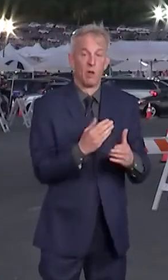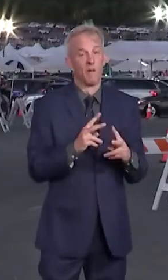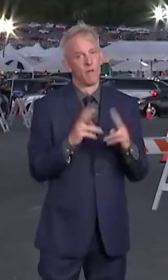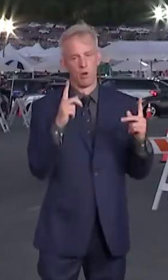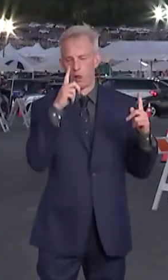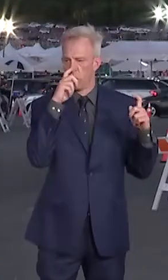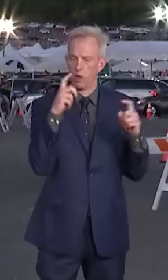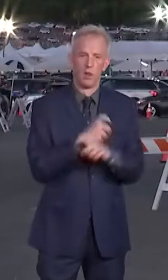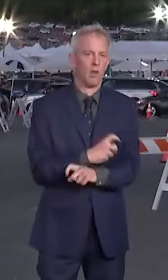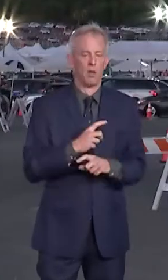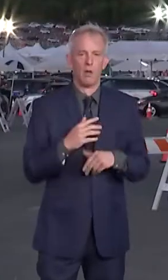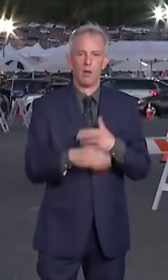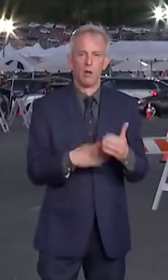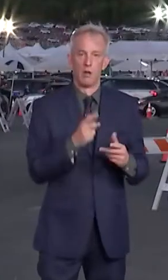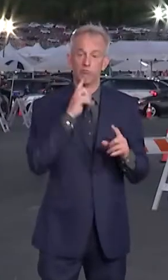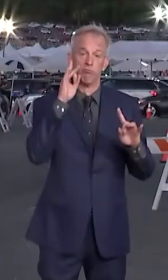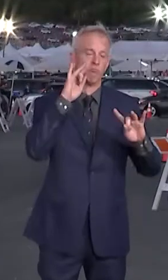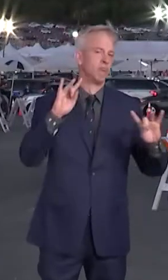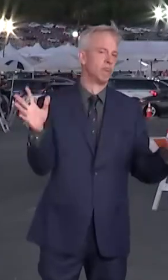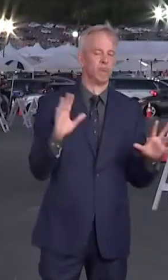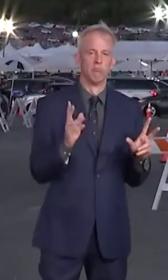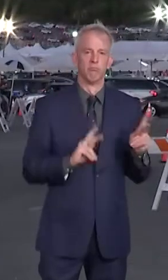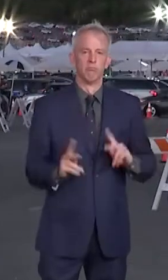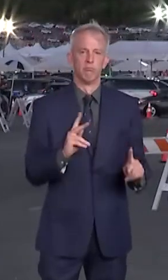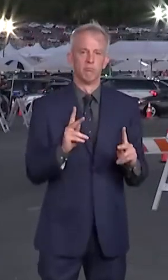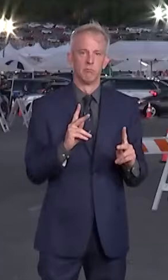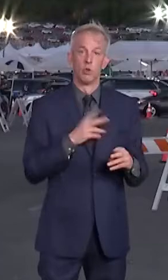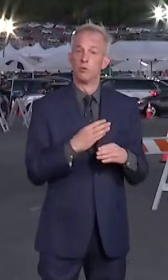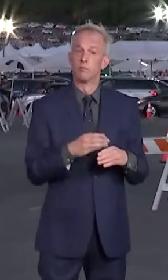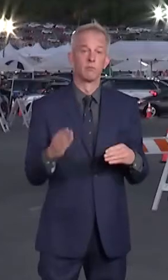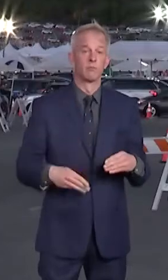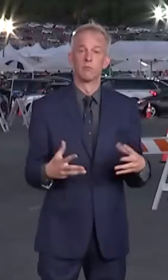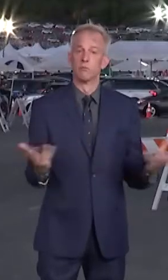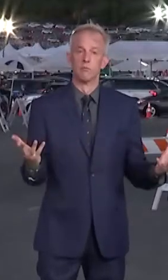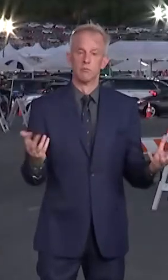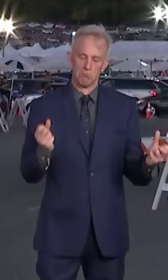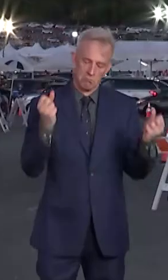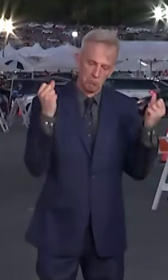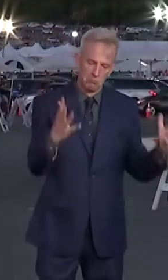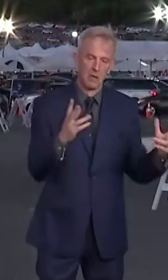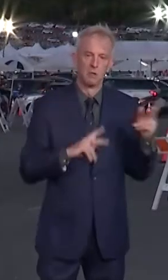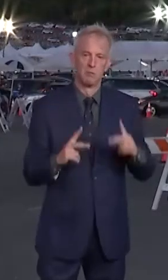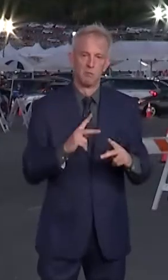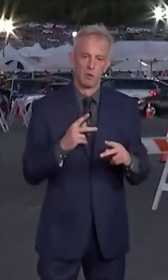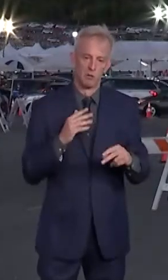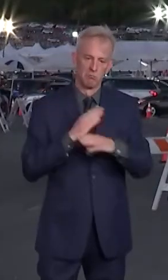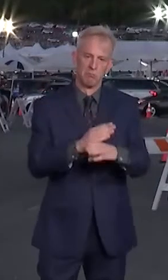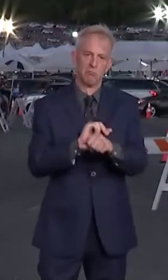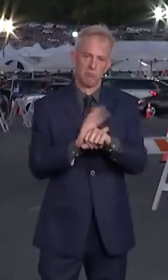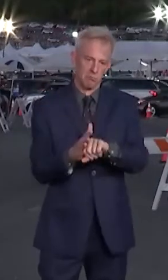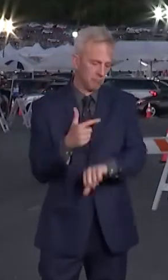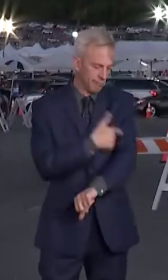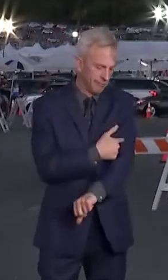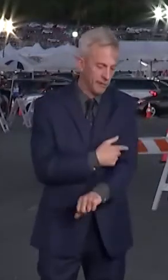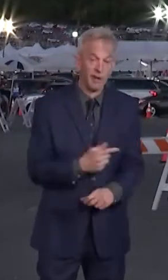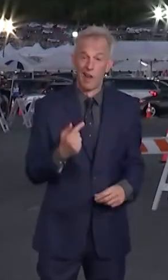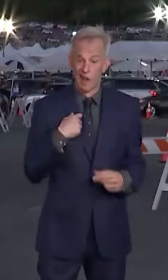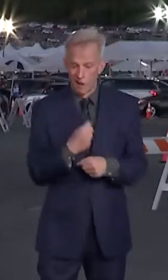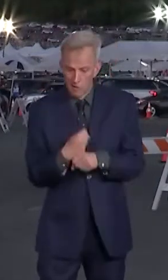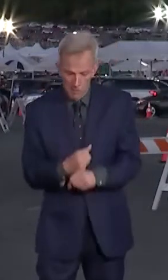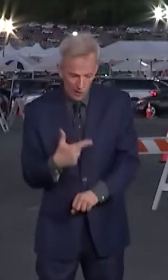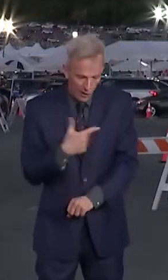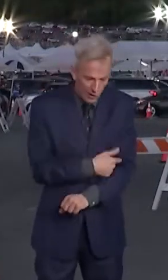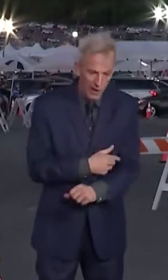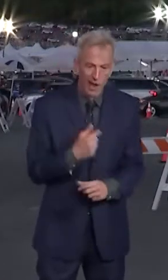process of amazing people that have resulted in getting thousands of people vaccinated. I've put together syringes, I've been a medical